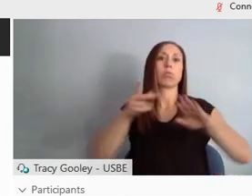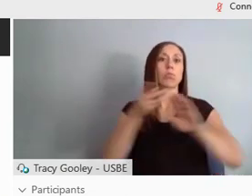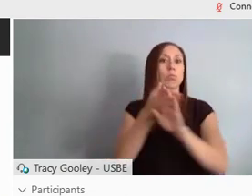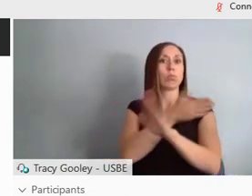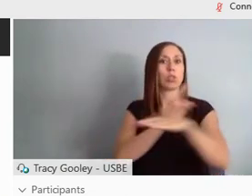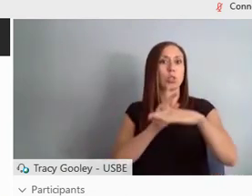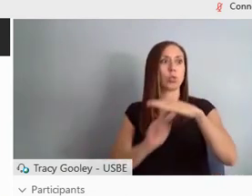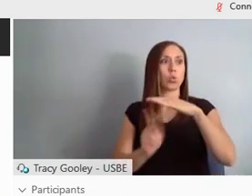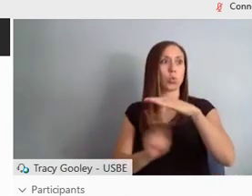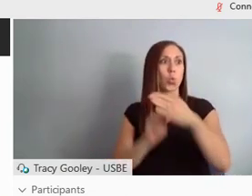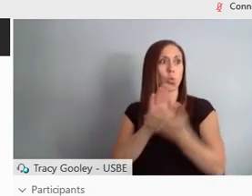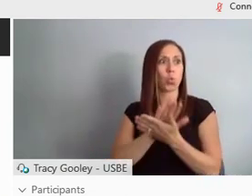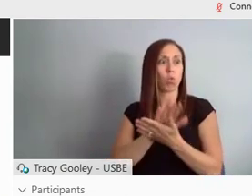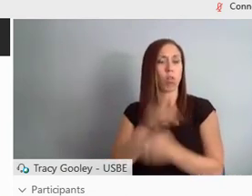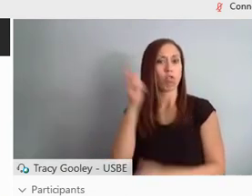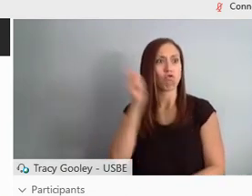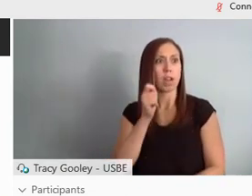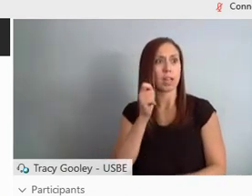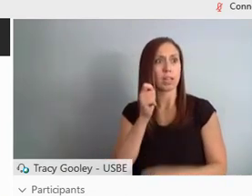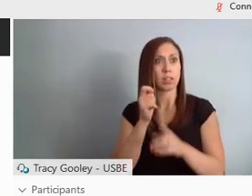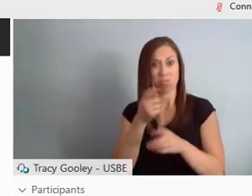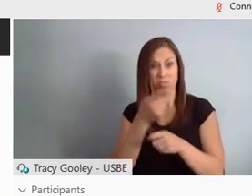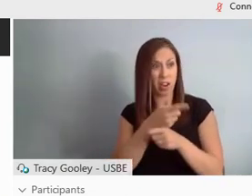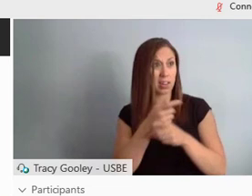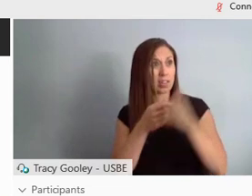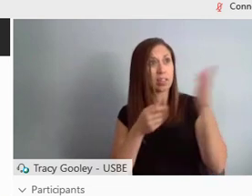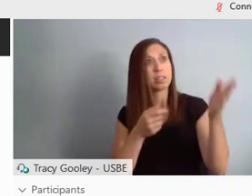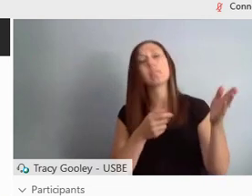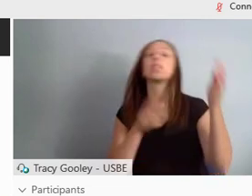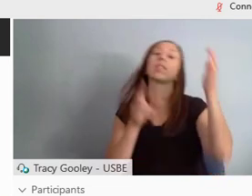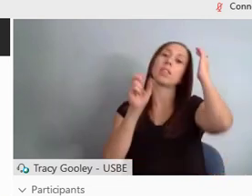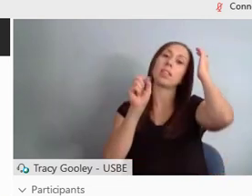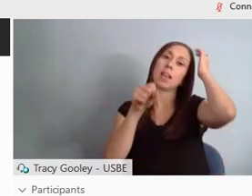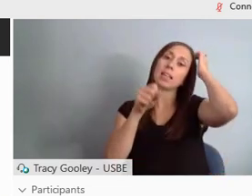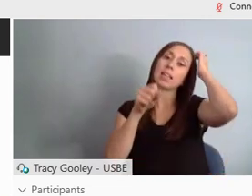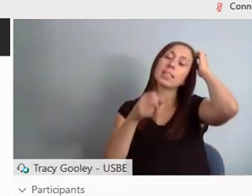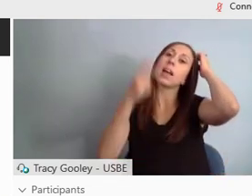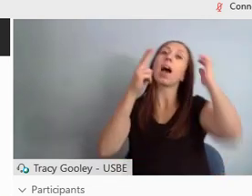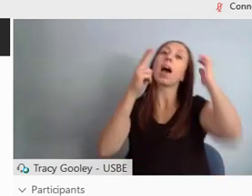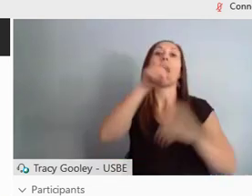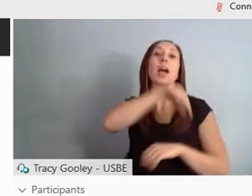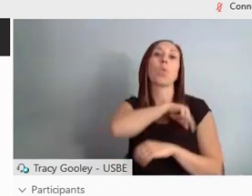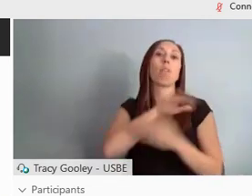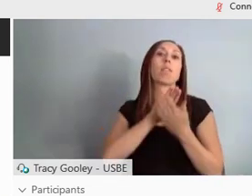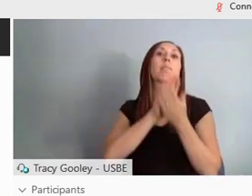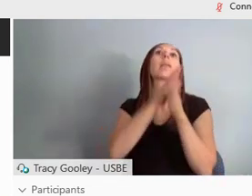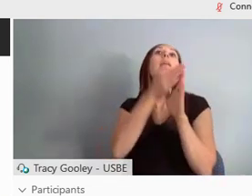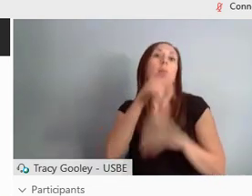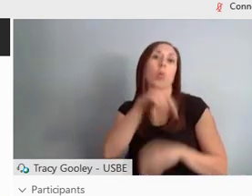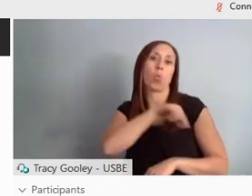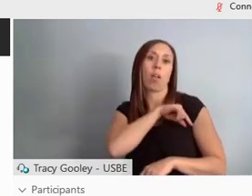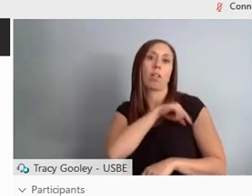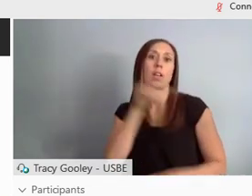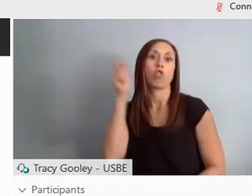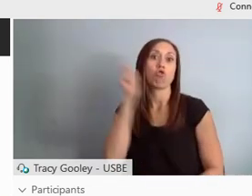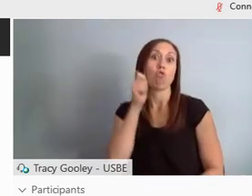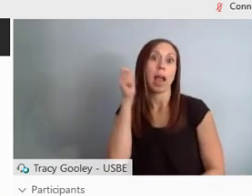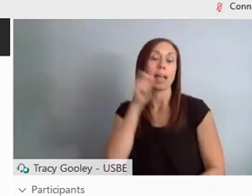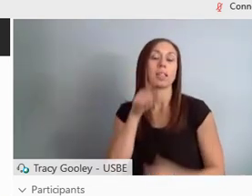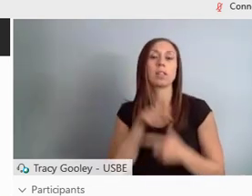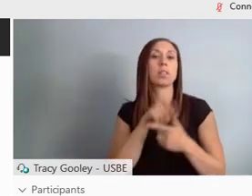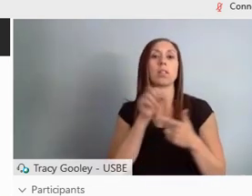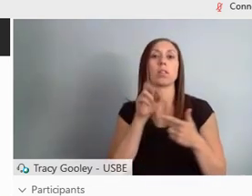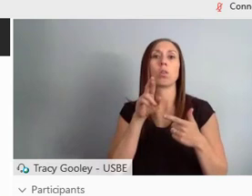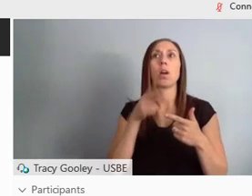Grant. Yeah. So these are the high quality Becoming Quality grants,